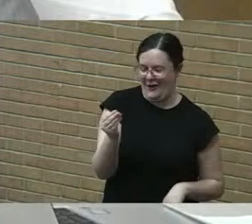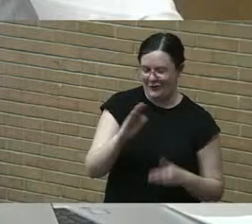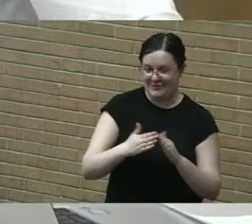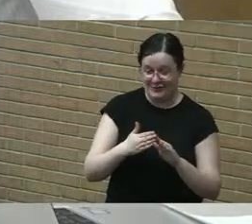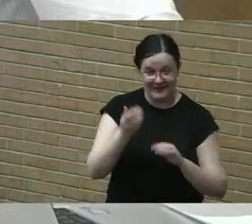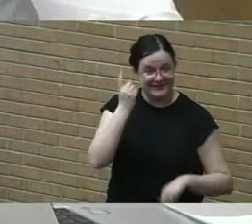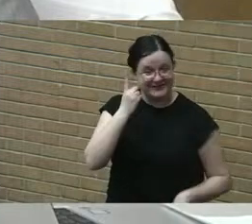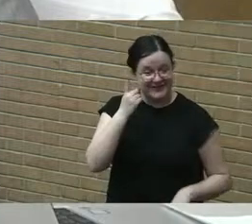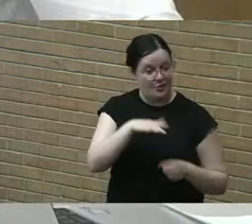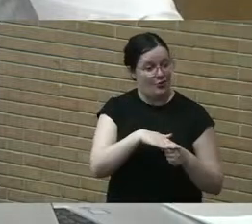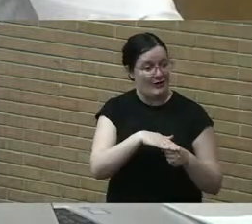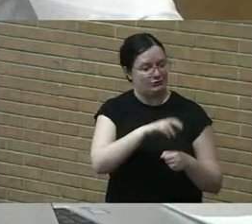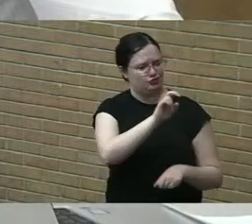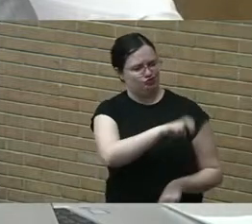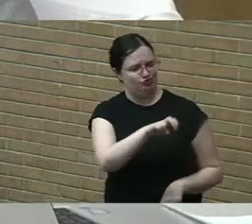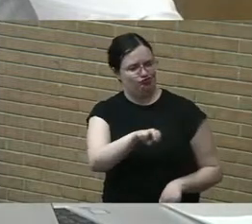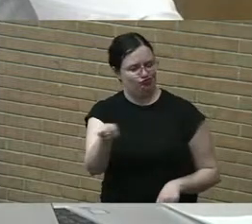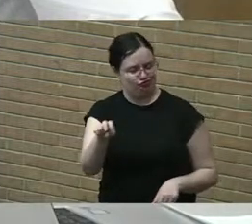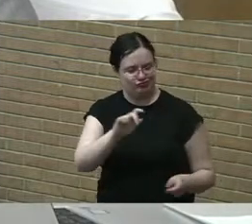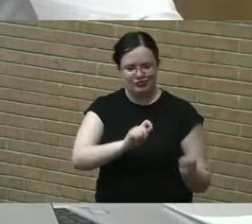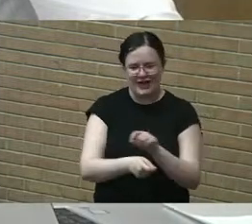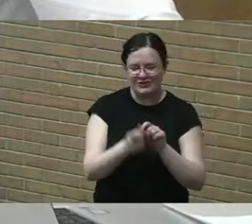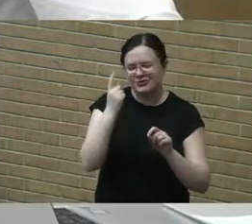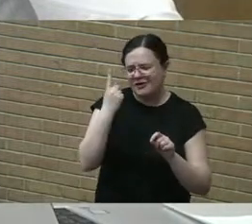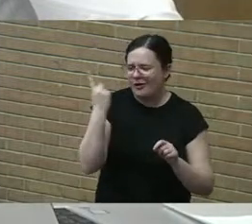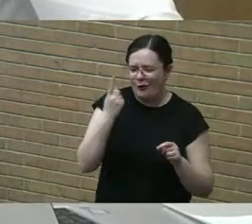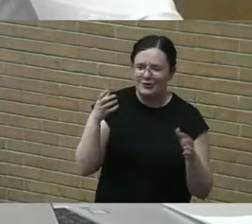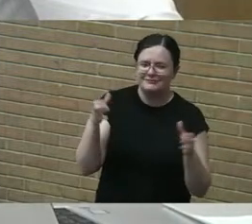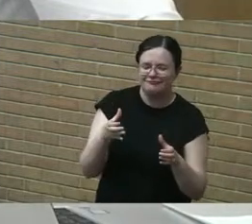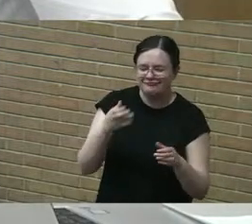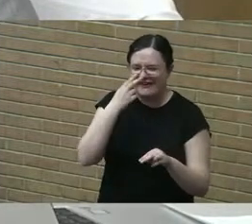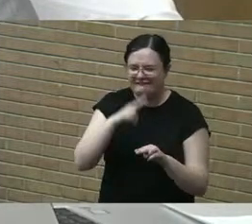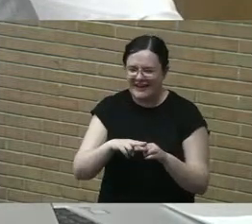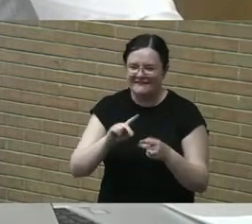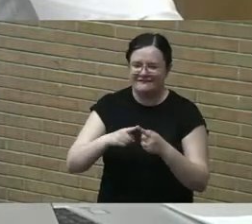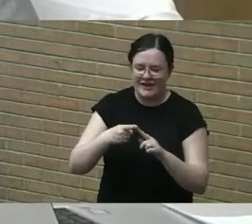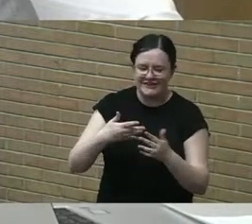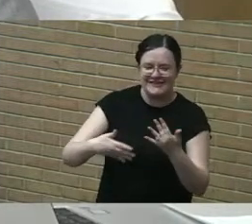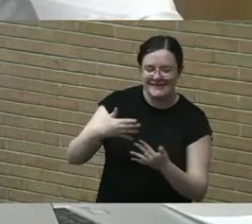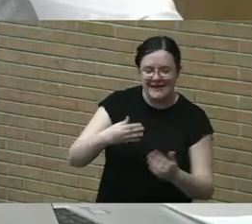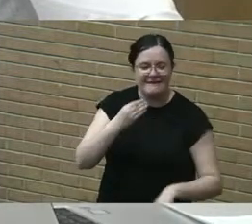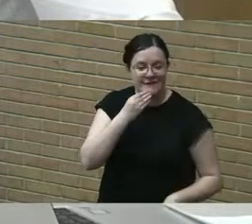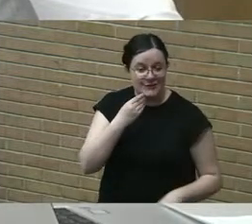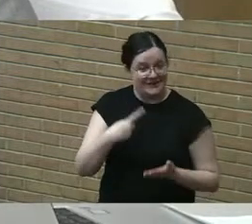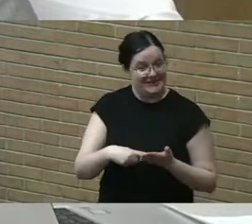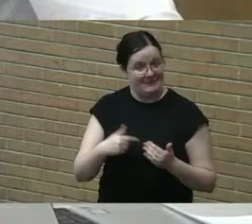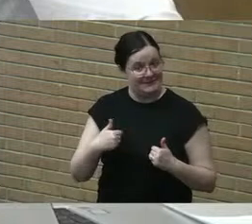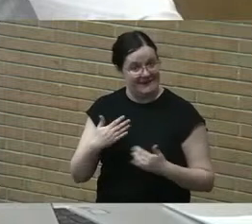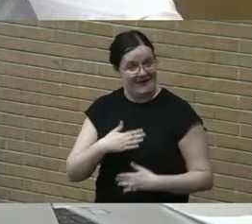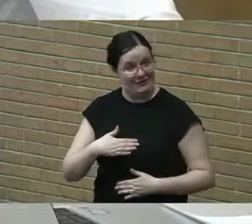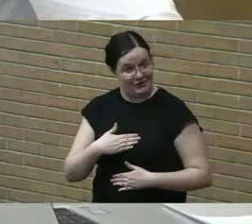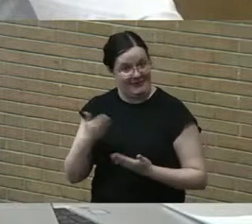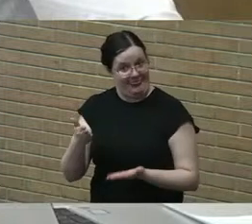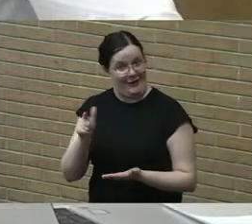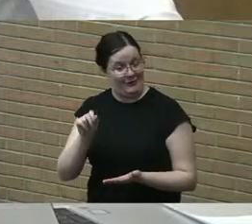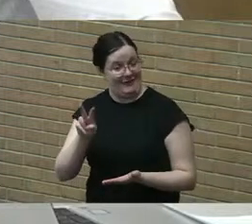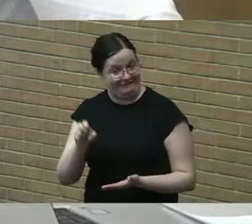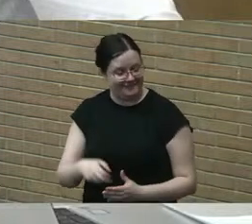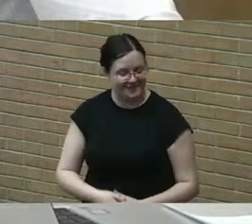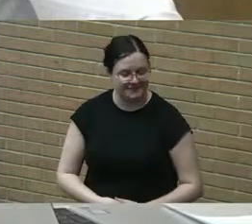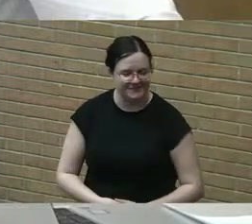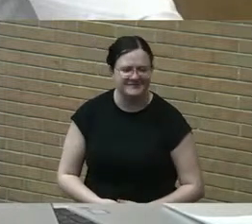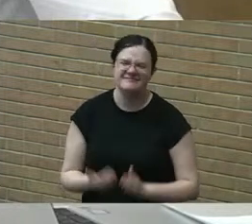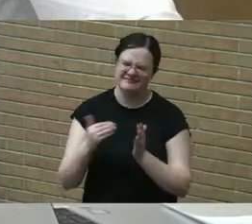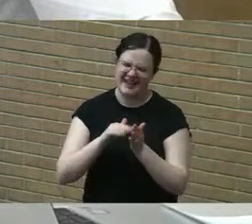locations change, but we always have a good time with friends enjoying food and sometimes lively entertainment. Again, full details